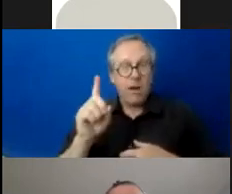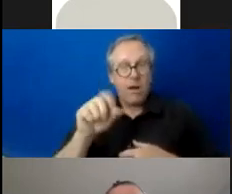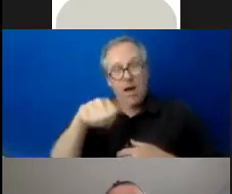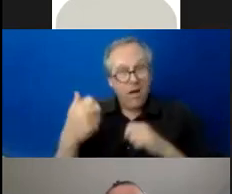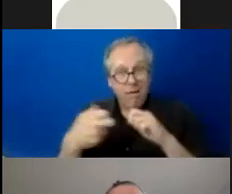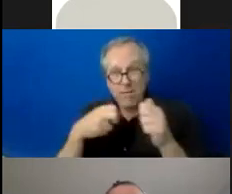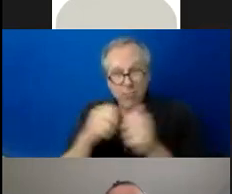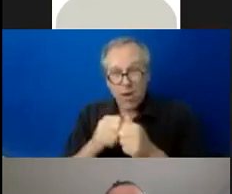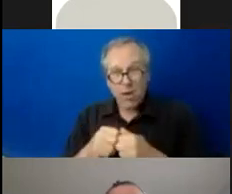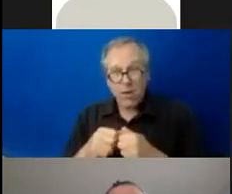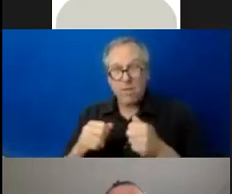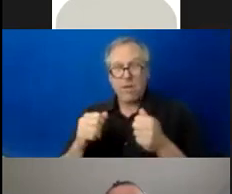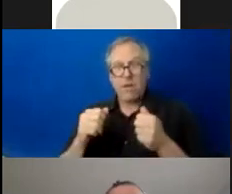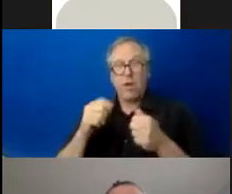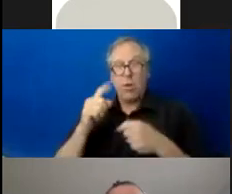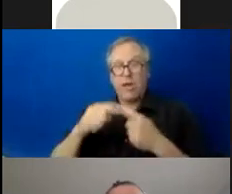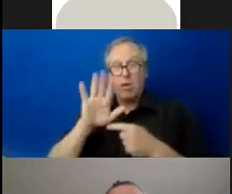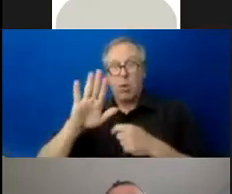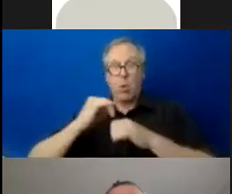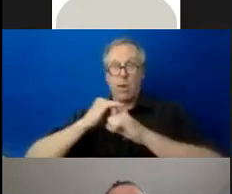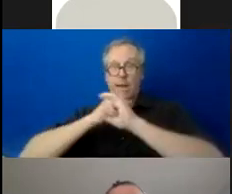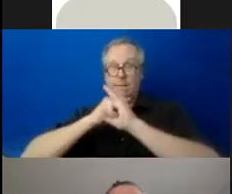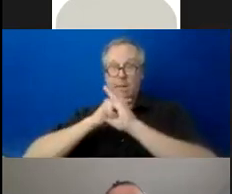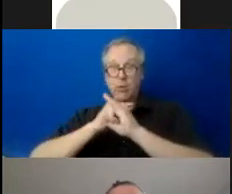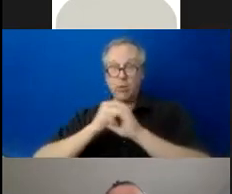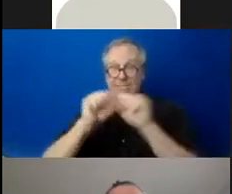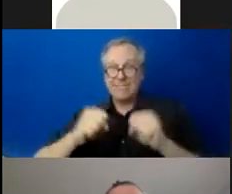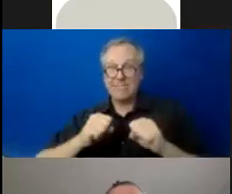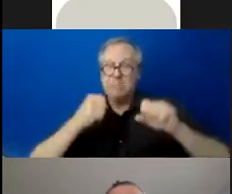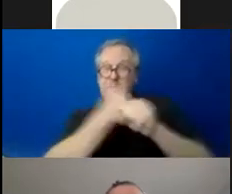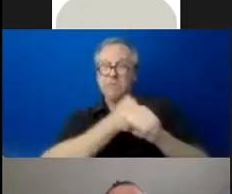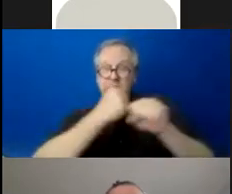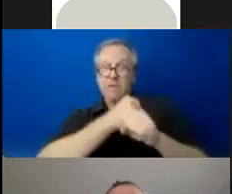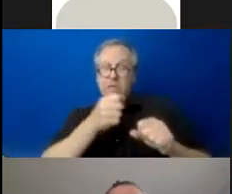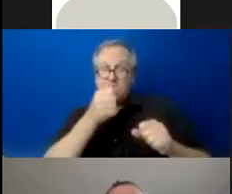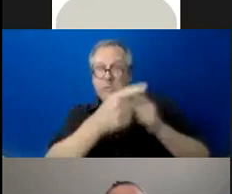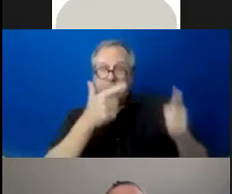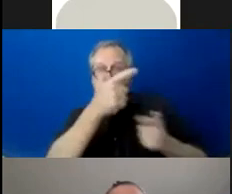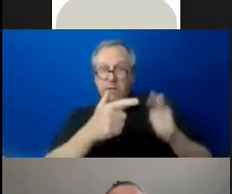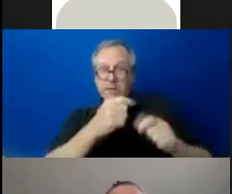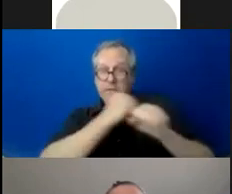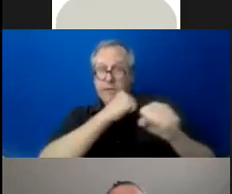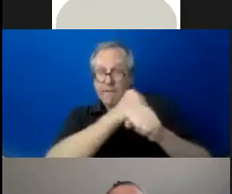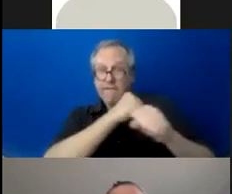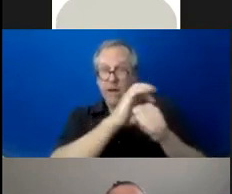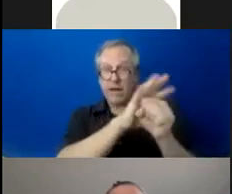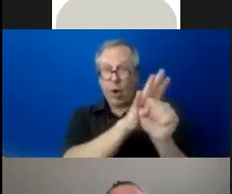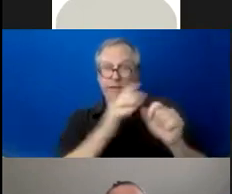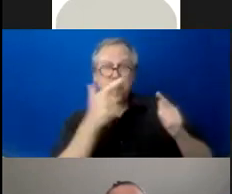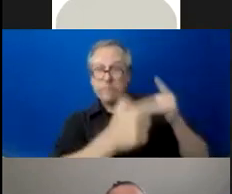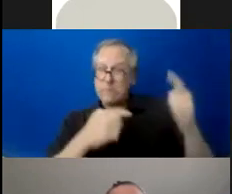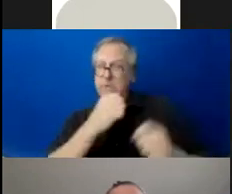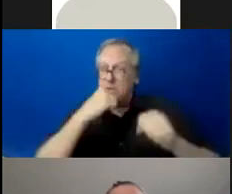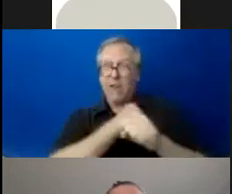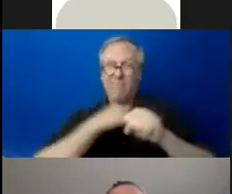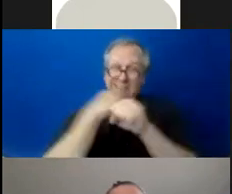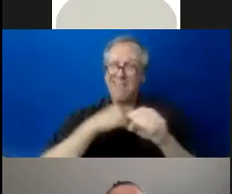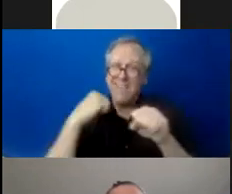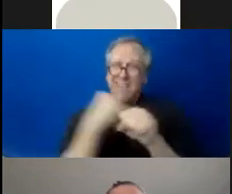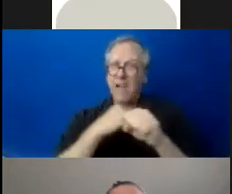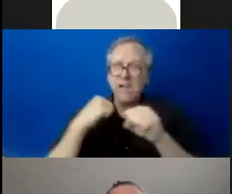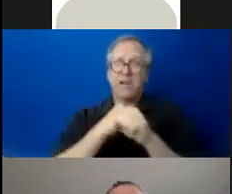trying to fight off that virus, that battle that happens can create a ton